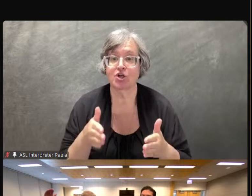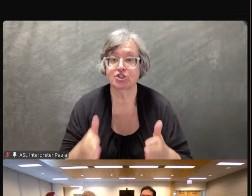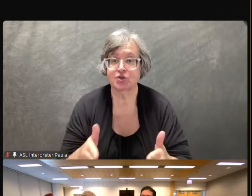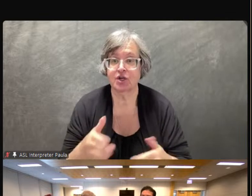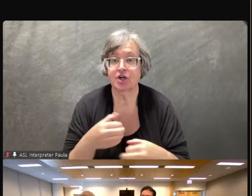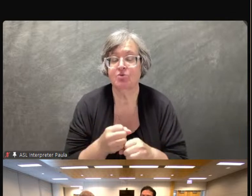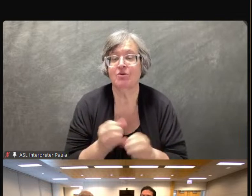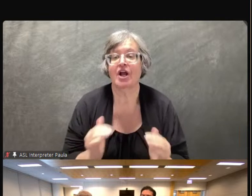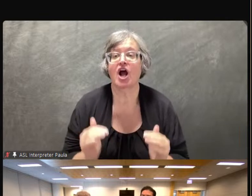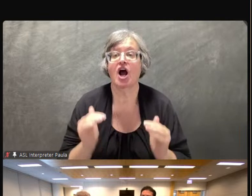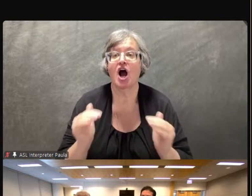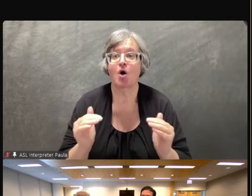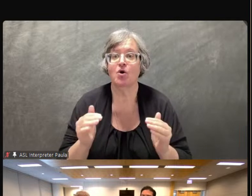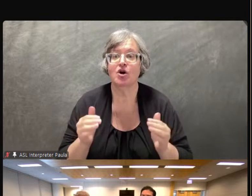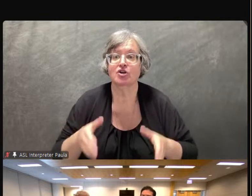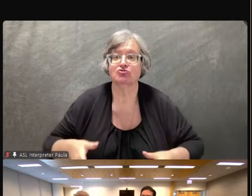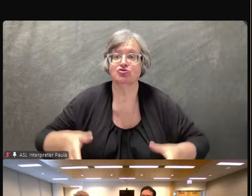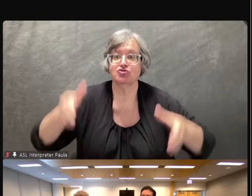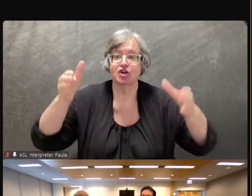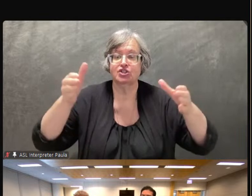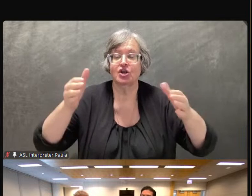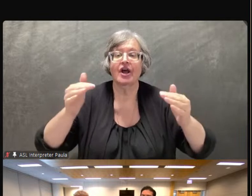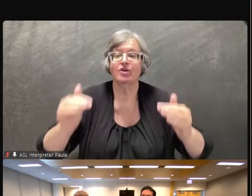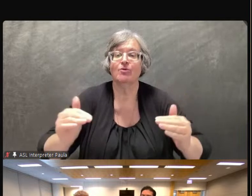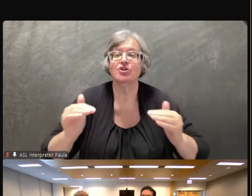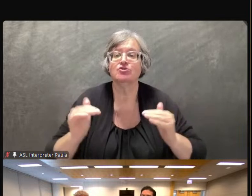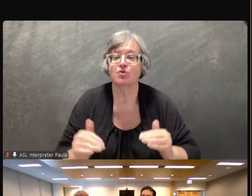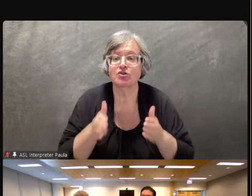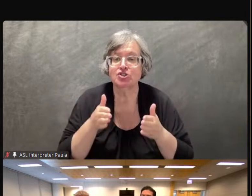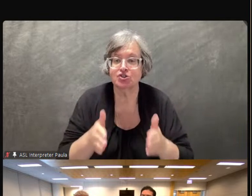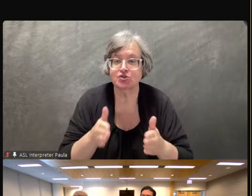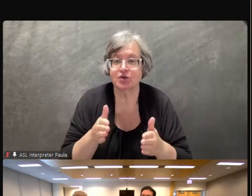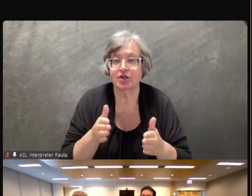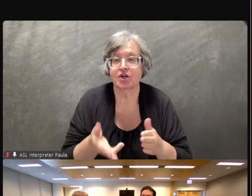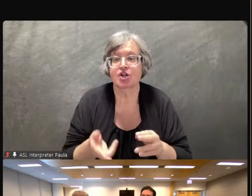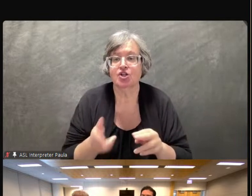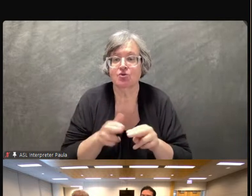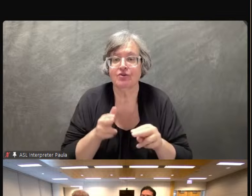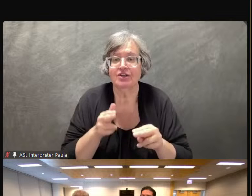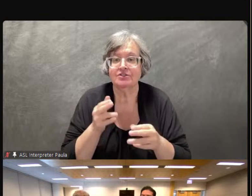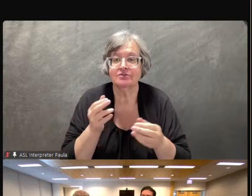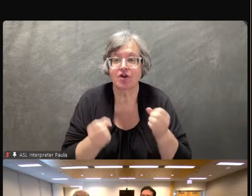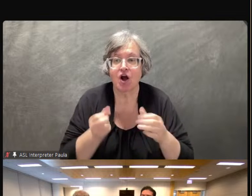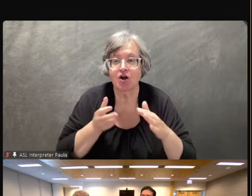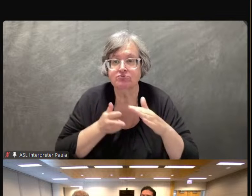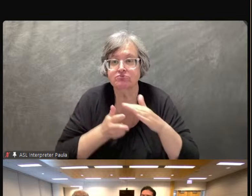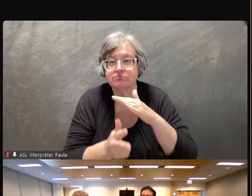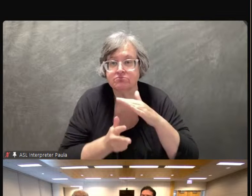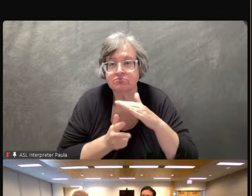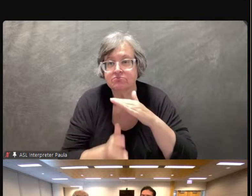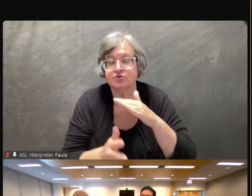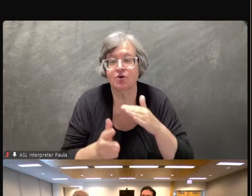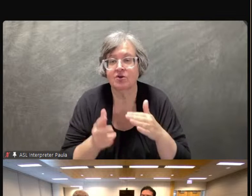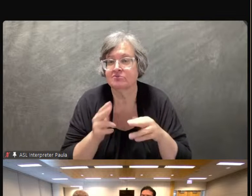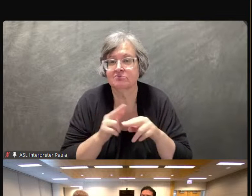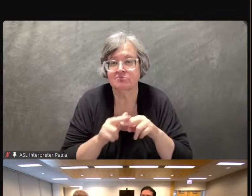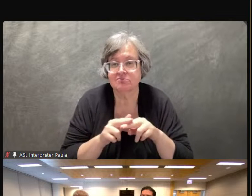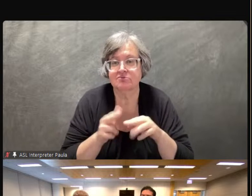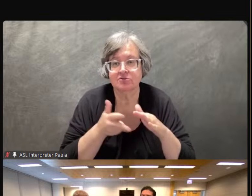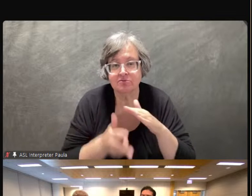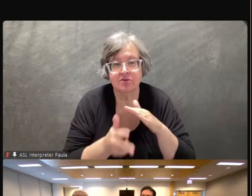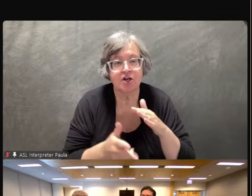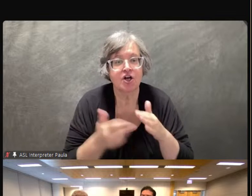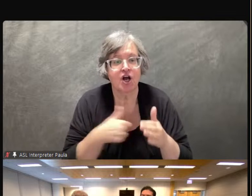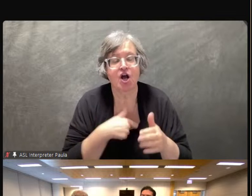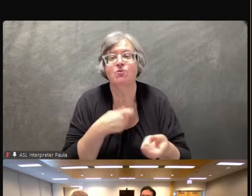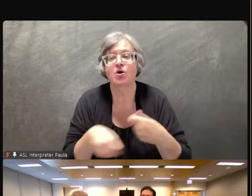a higher structure, we actually bring the streets down a little bit to increase the movement of vehicles underneath it and potential impacts. But we also replace all the sidewalks